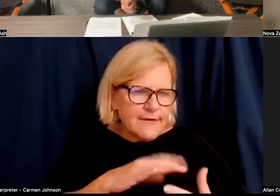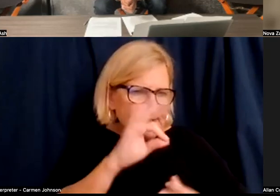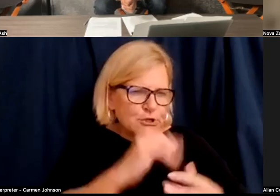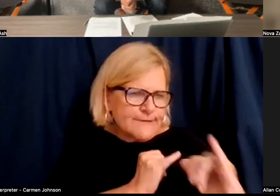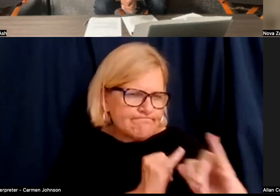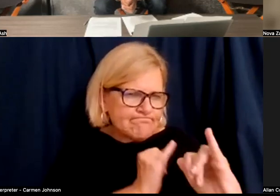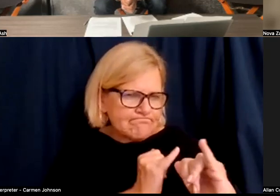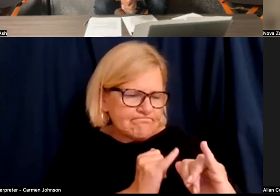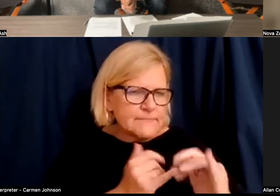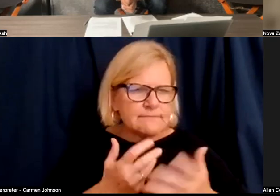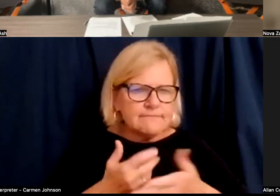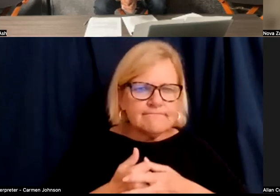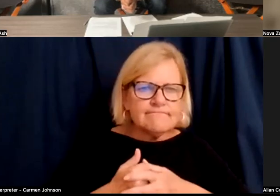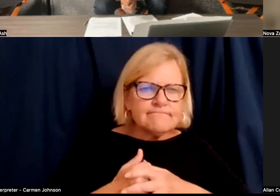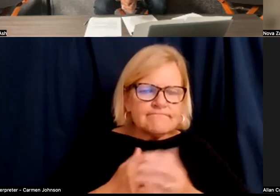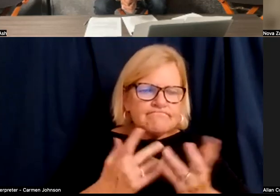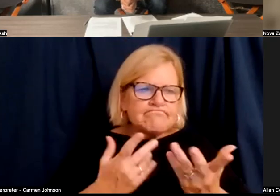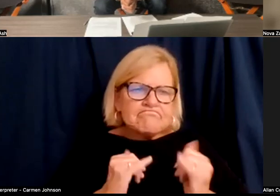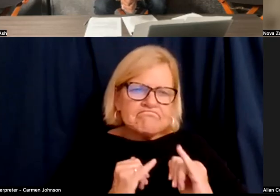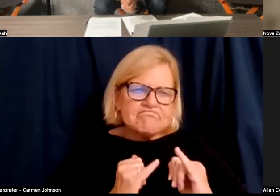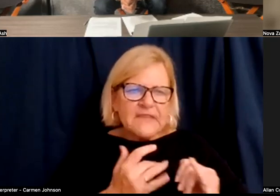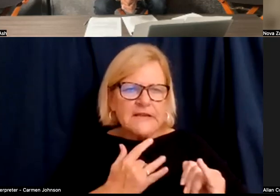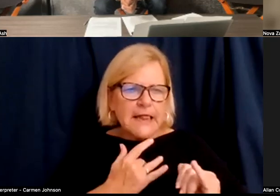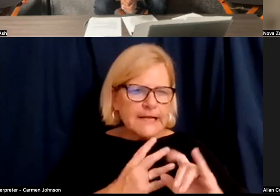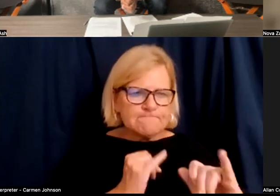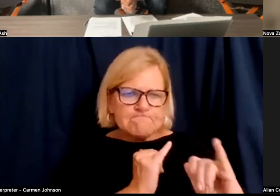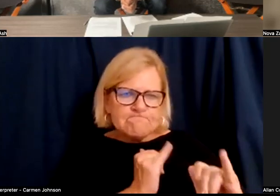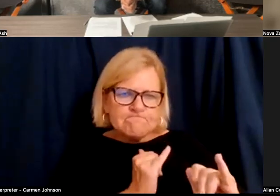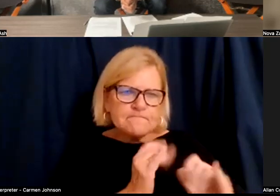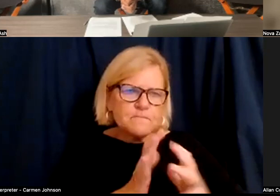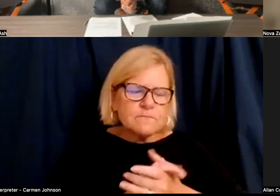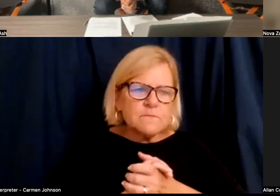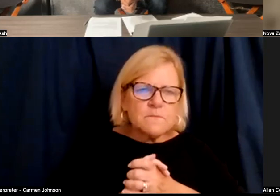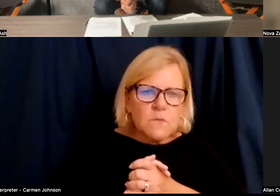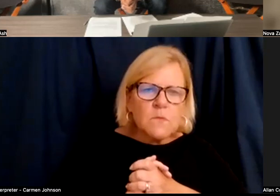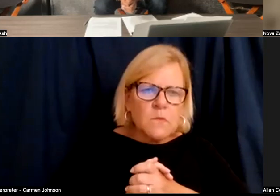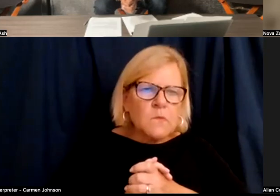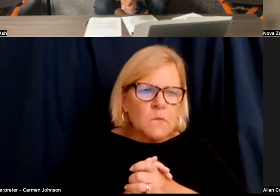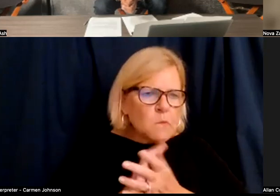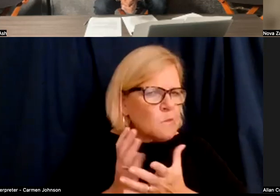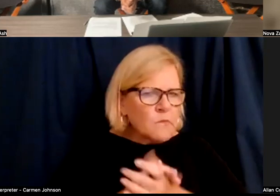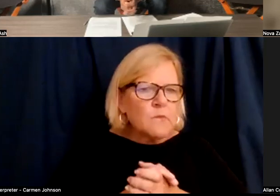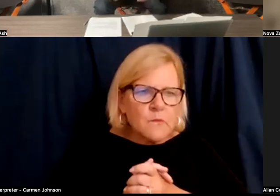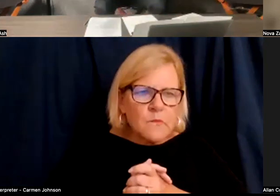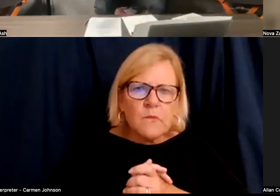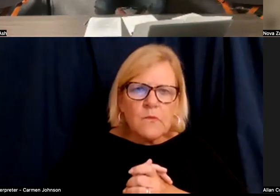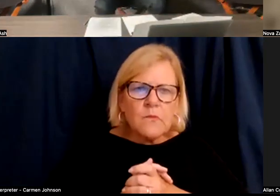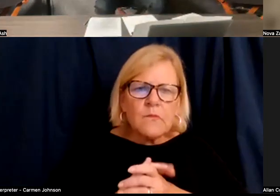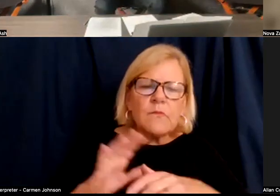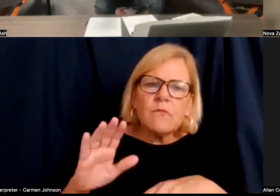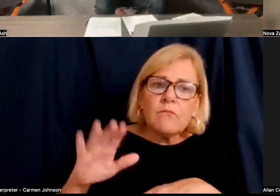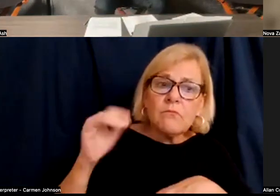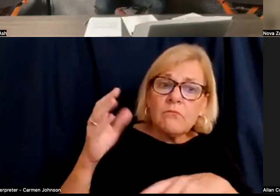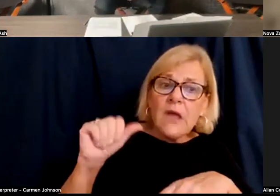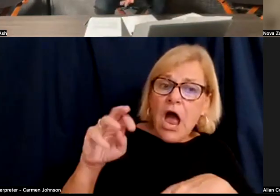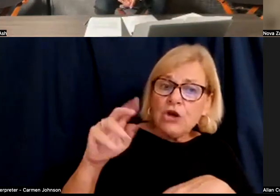We could say a similar type of feeling about the same thing. Yeah. That's all. And we're still taking